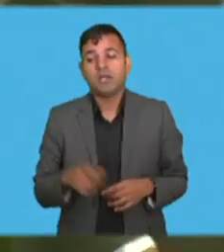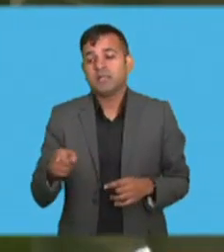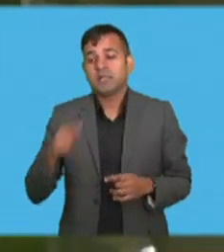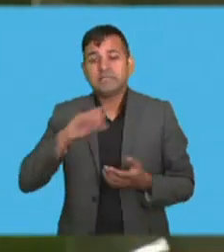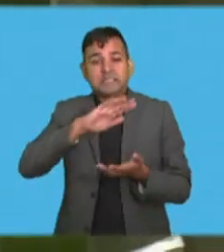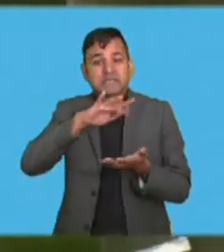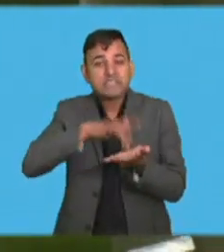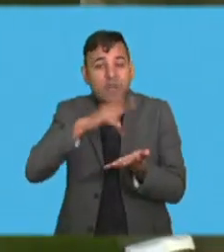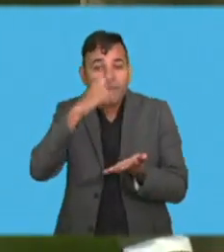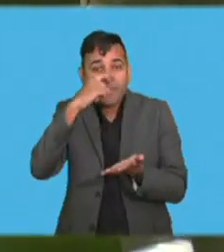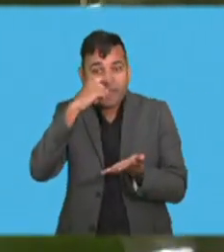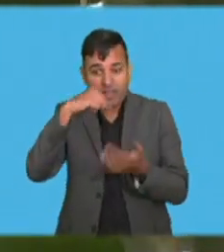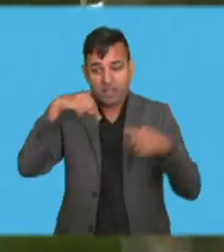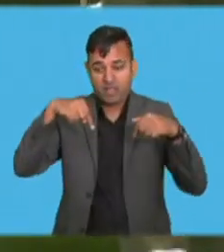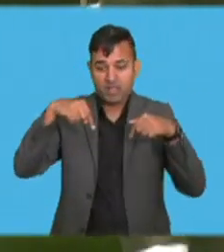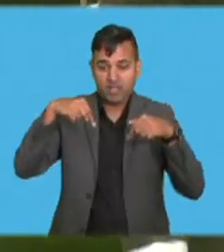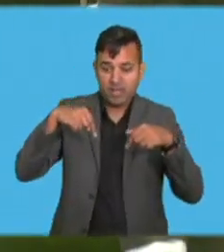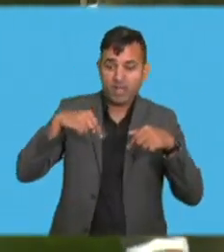And about